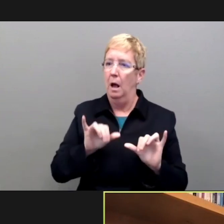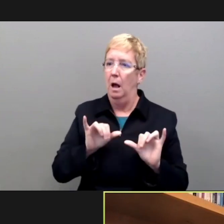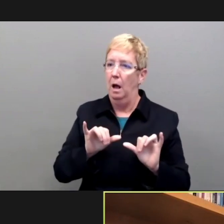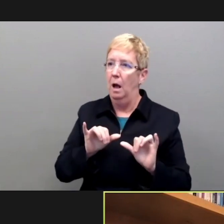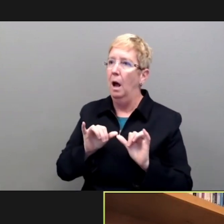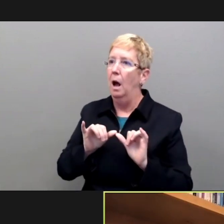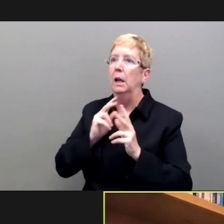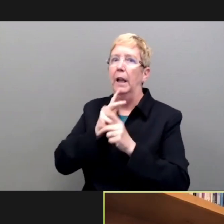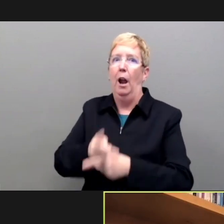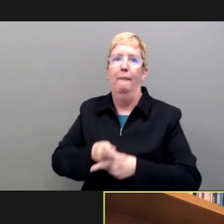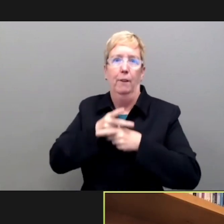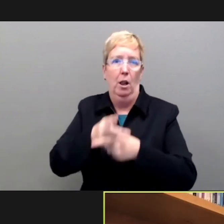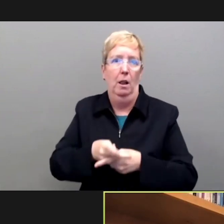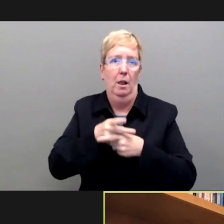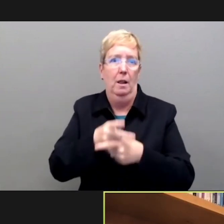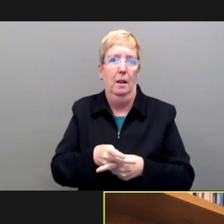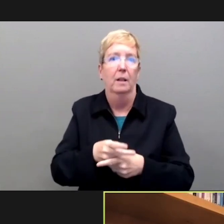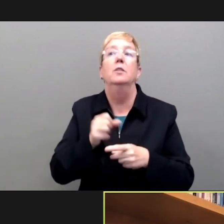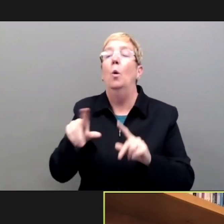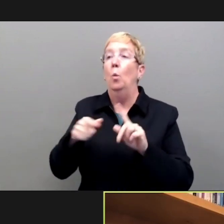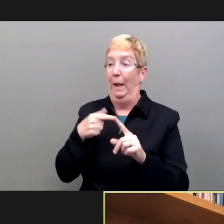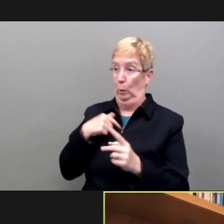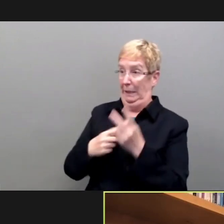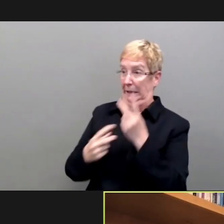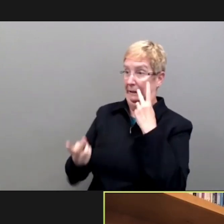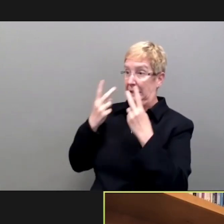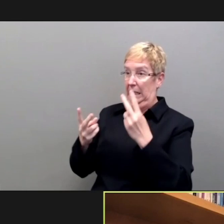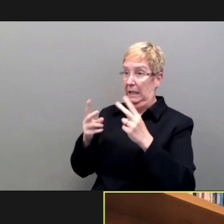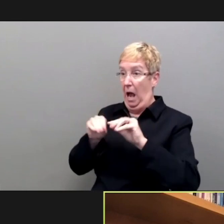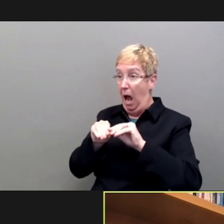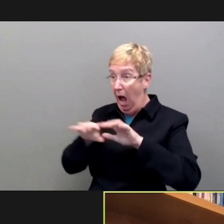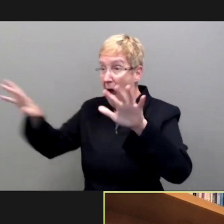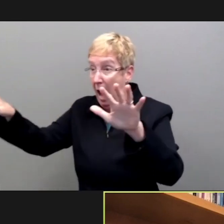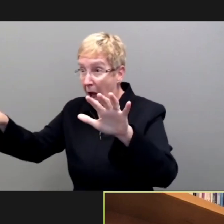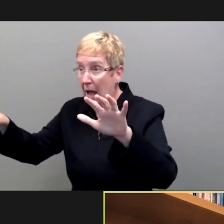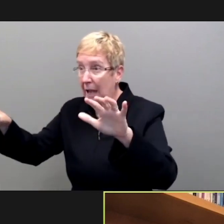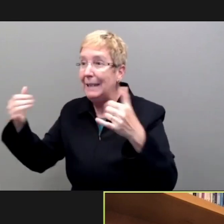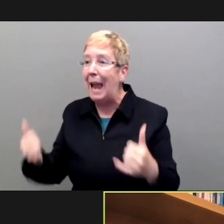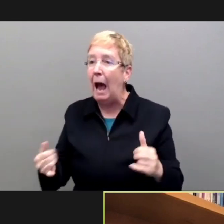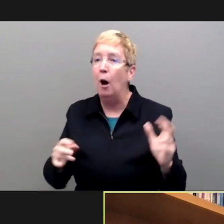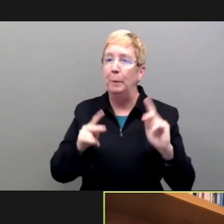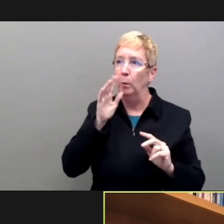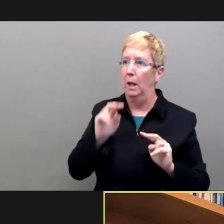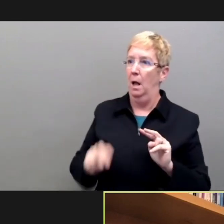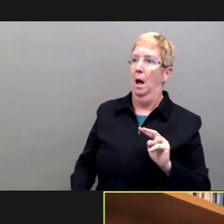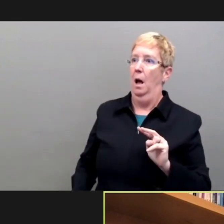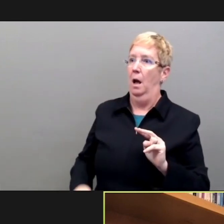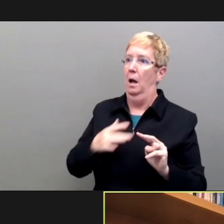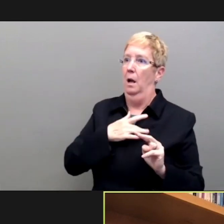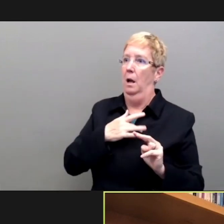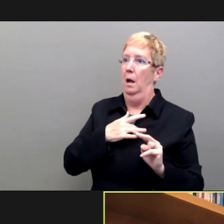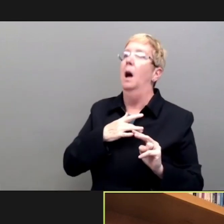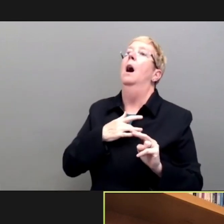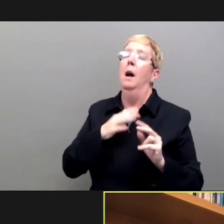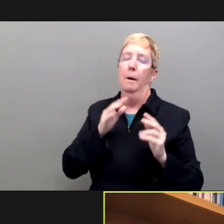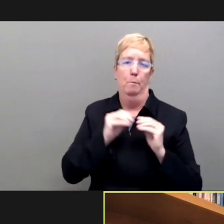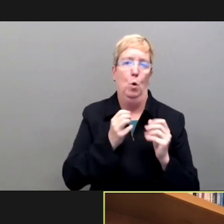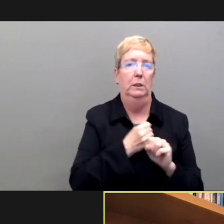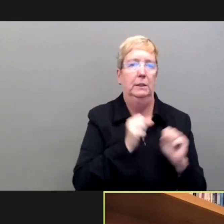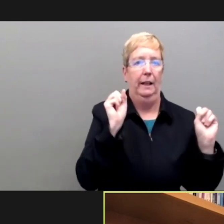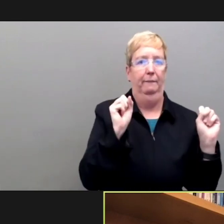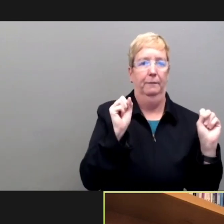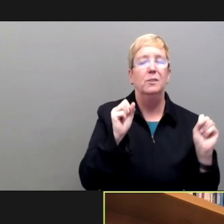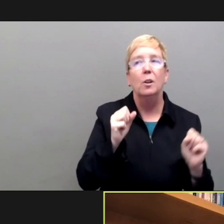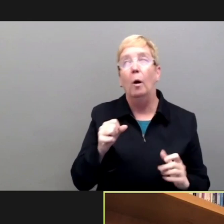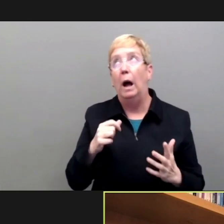public reaction to all of this. But I am just very, very concerned about what's going to